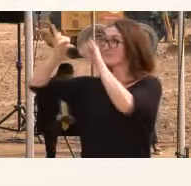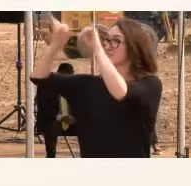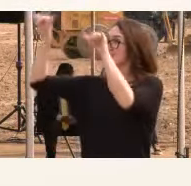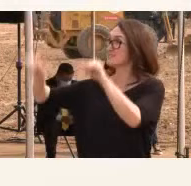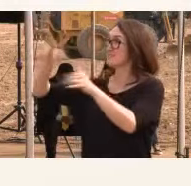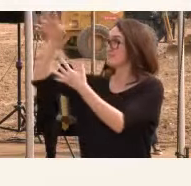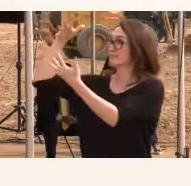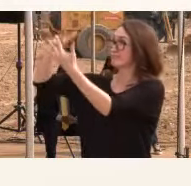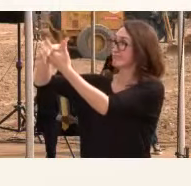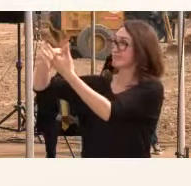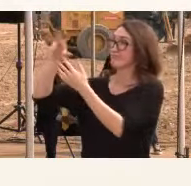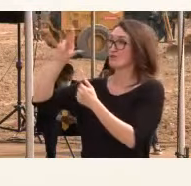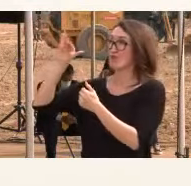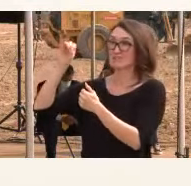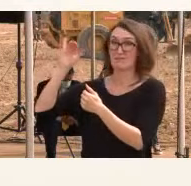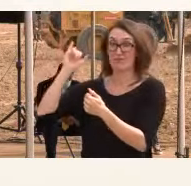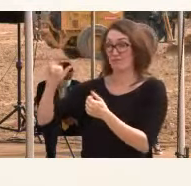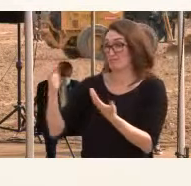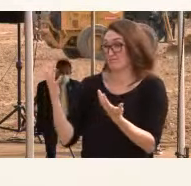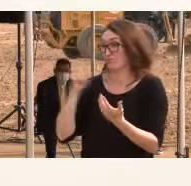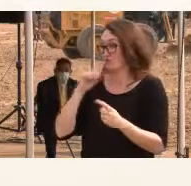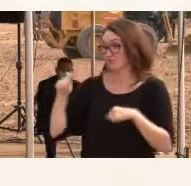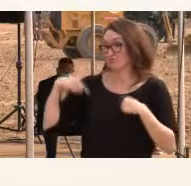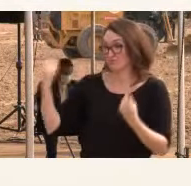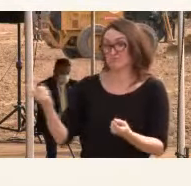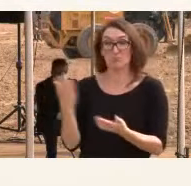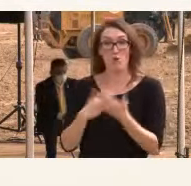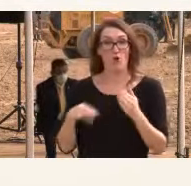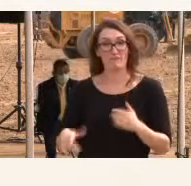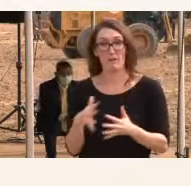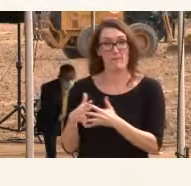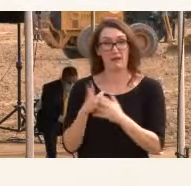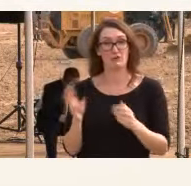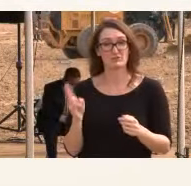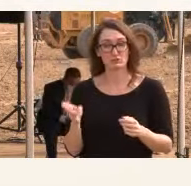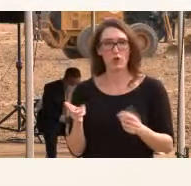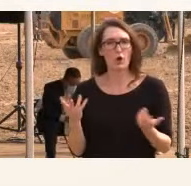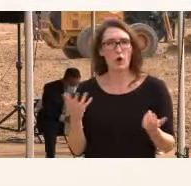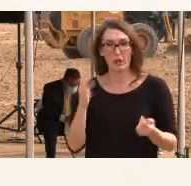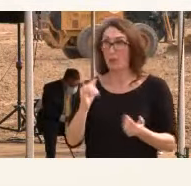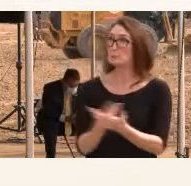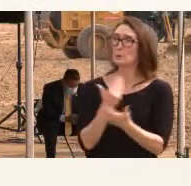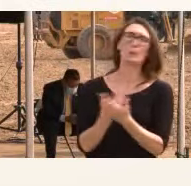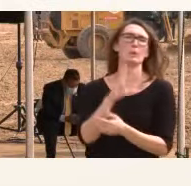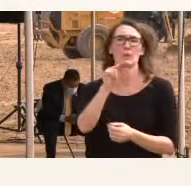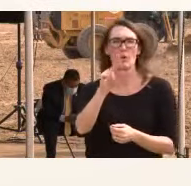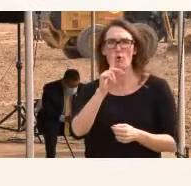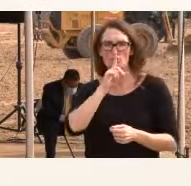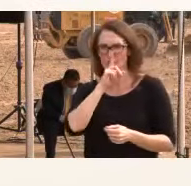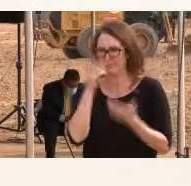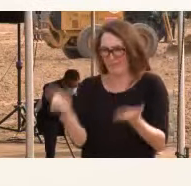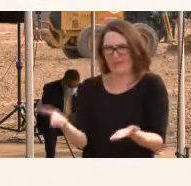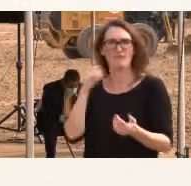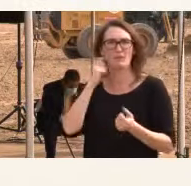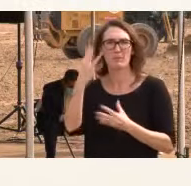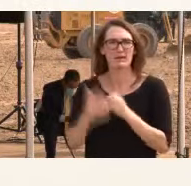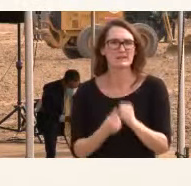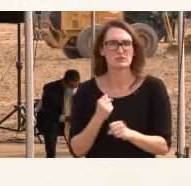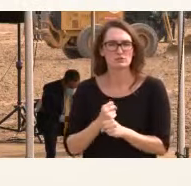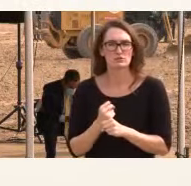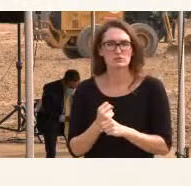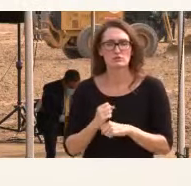sadly, a part of American history. Now, these aren't new things. We know that they've existed for years.